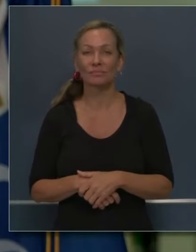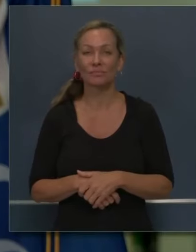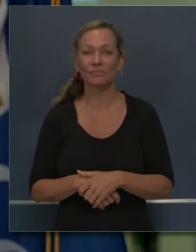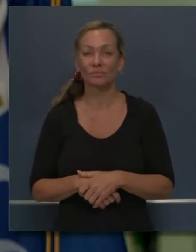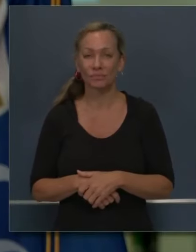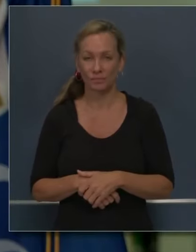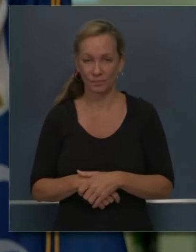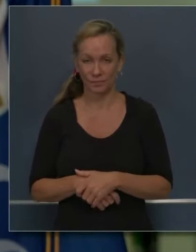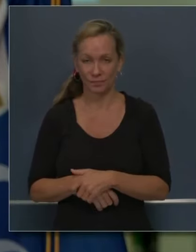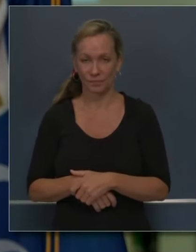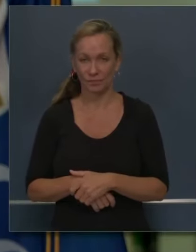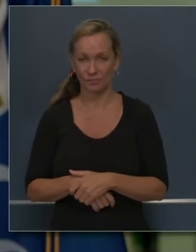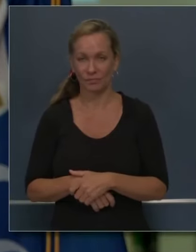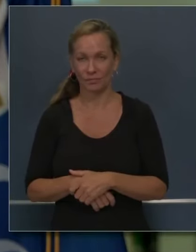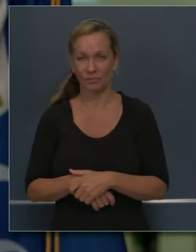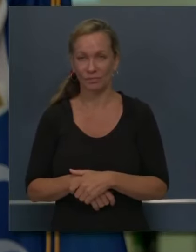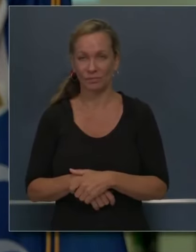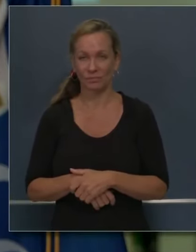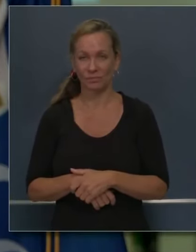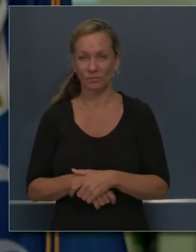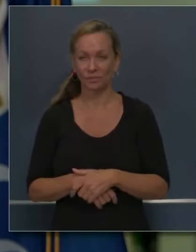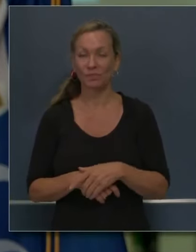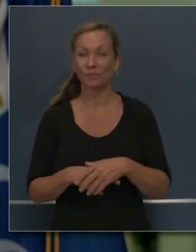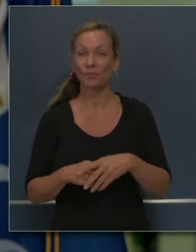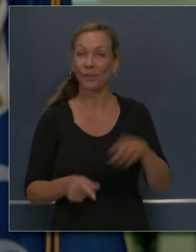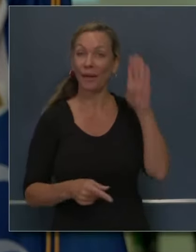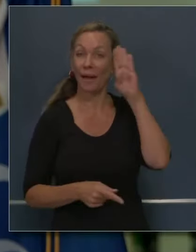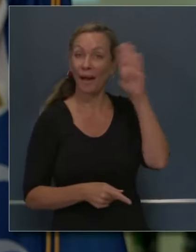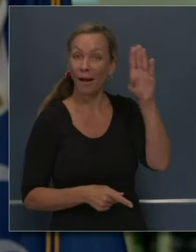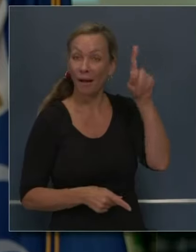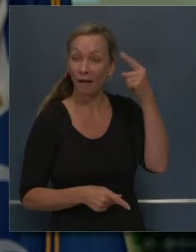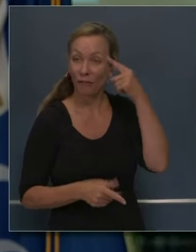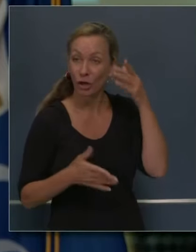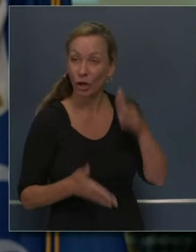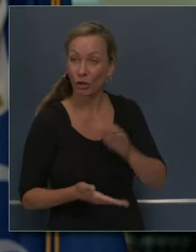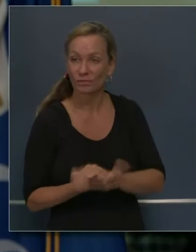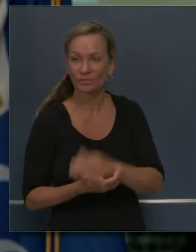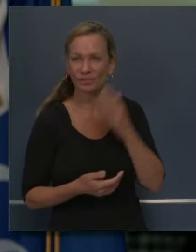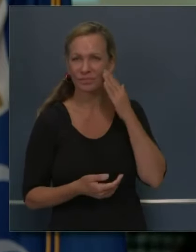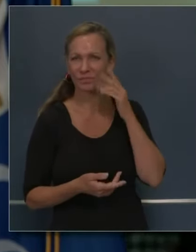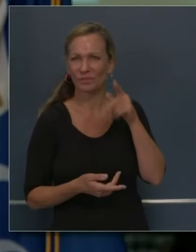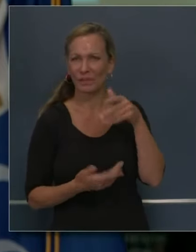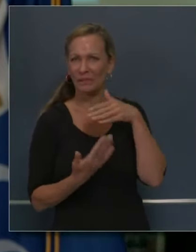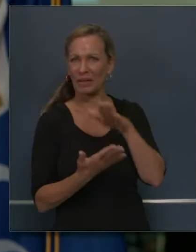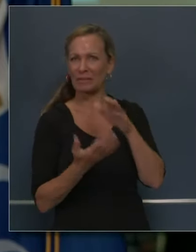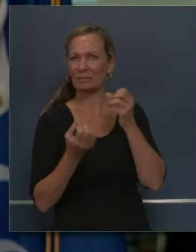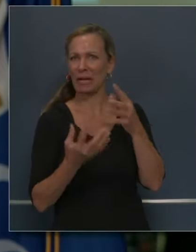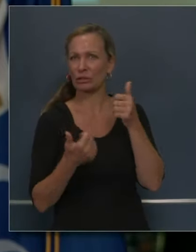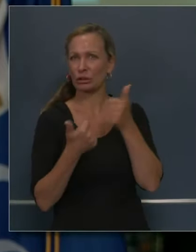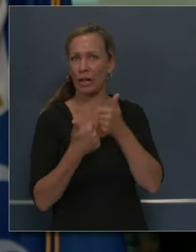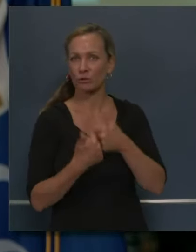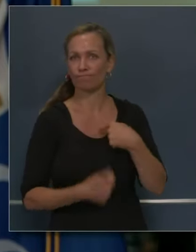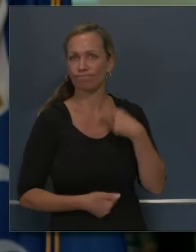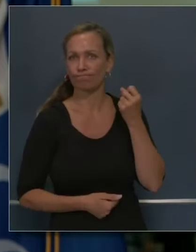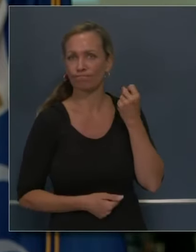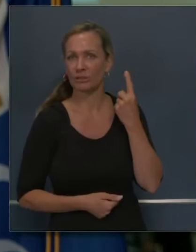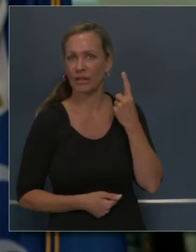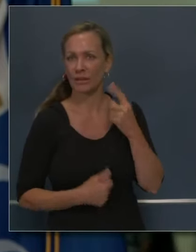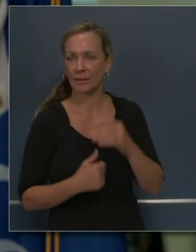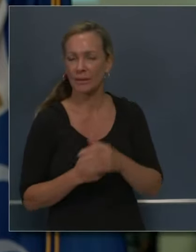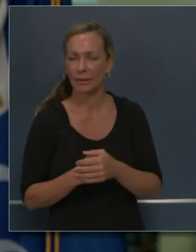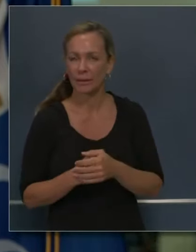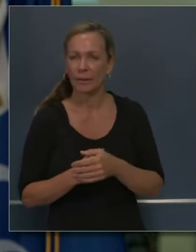Hi, Governor. Thanks for taking my question. You have many challenges going on. I don't doubt that, but I wanted to ask about the guidance for